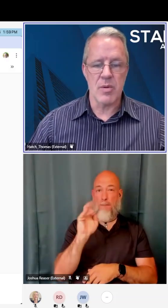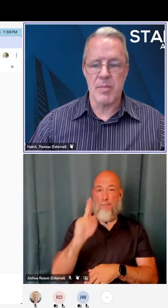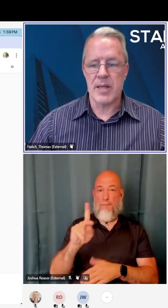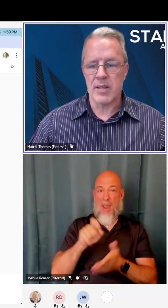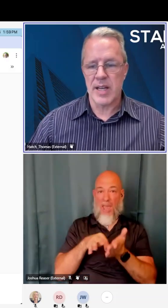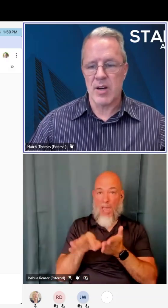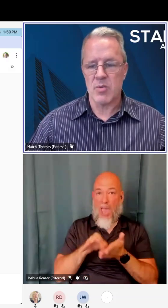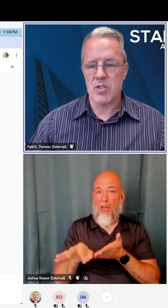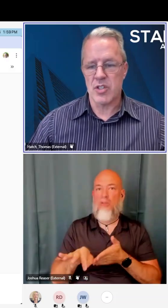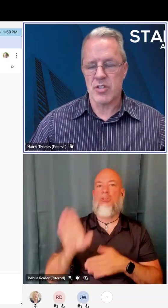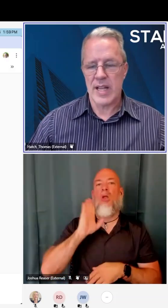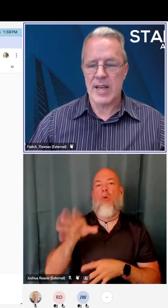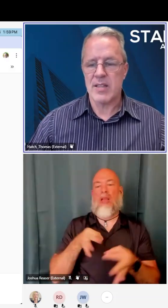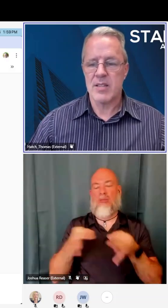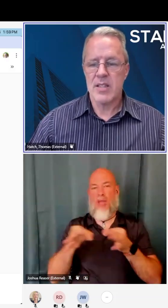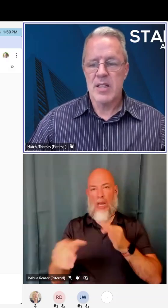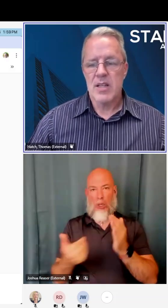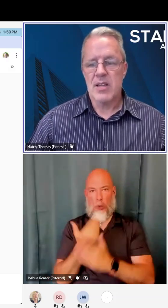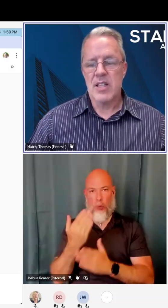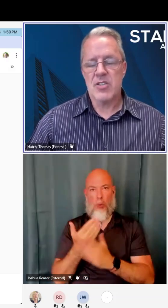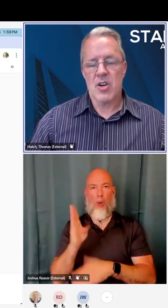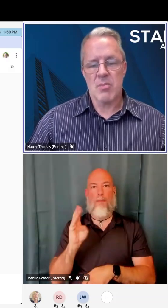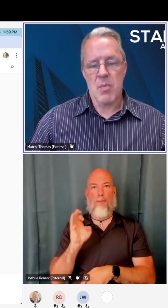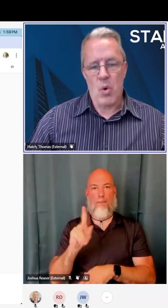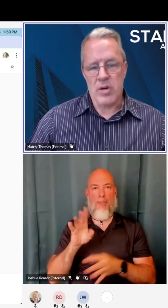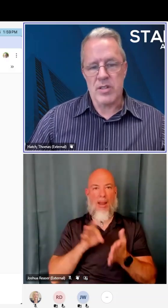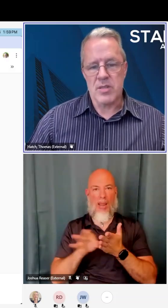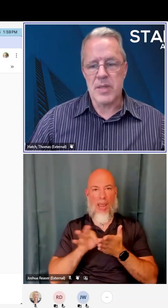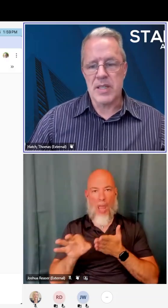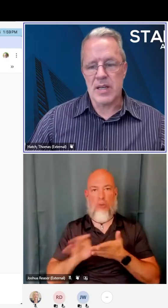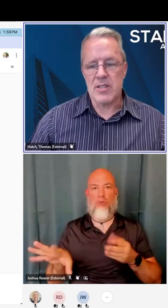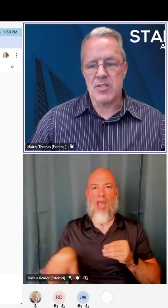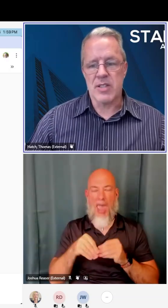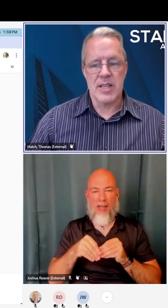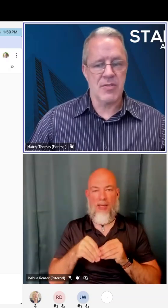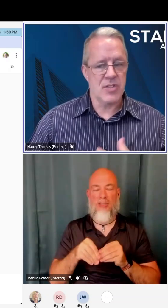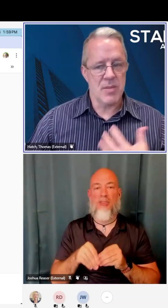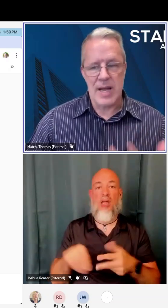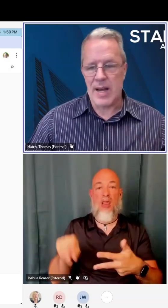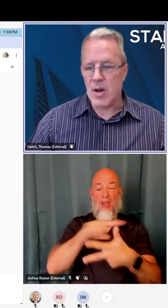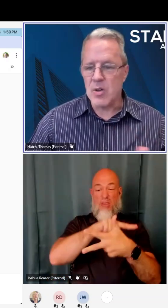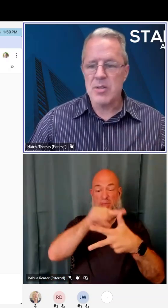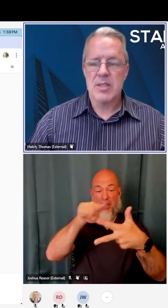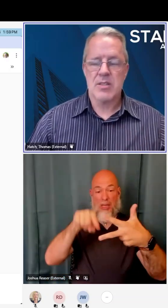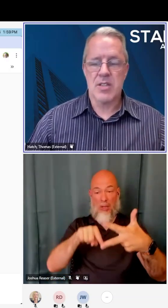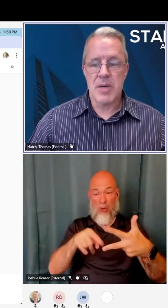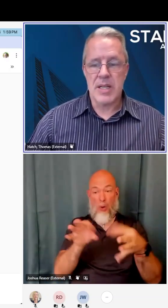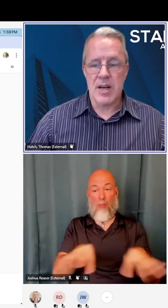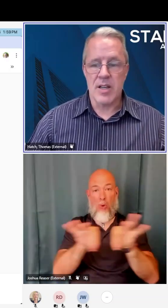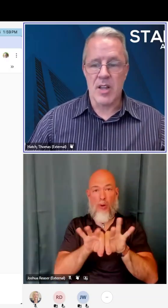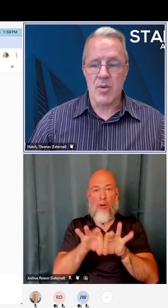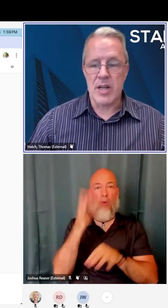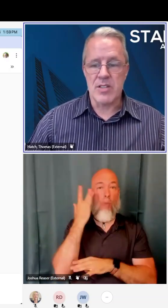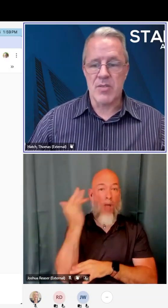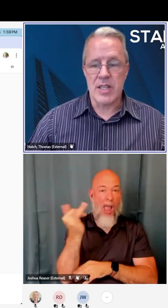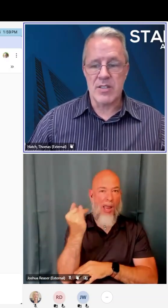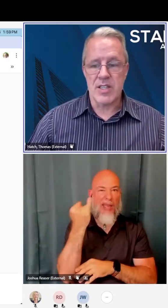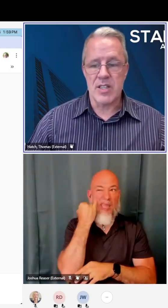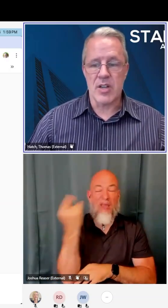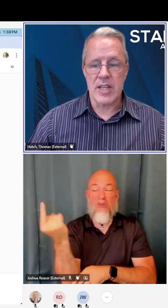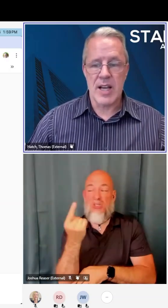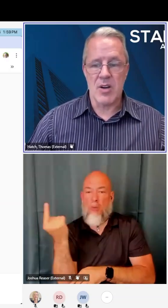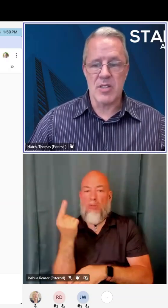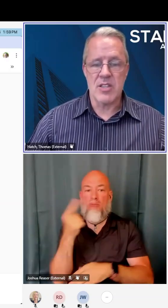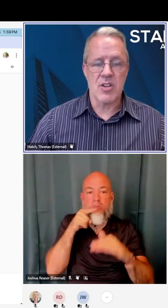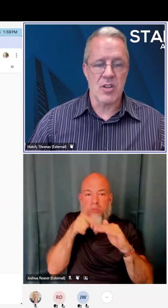that a new bank account was just added. These are important because if somehow somebody unauthorized ever gets